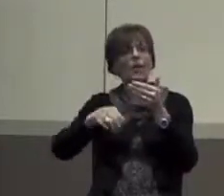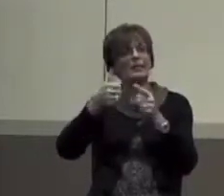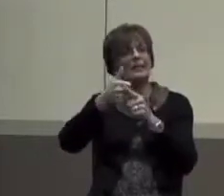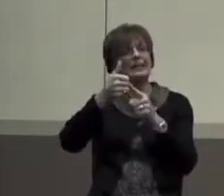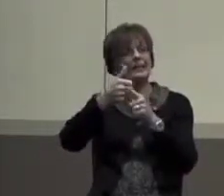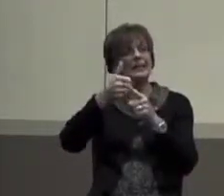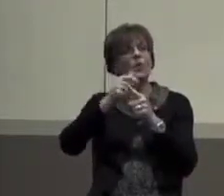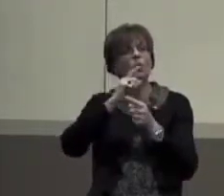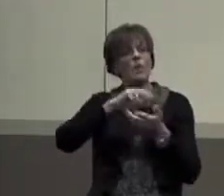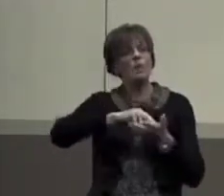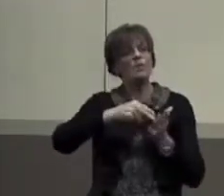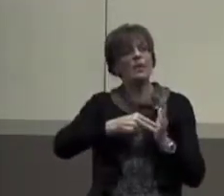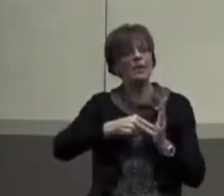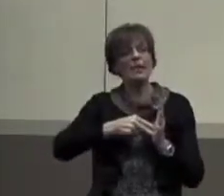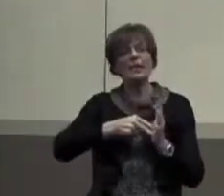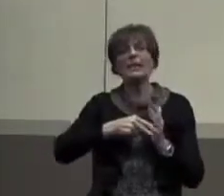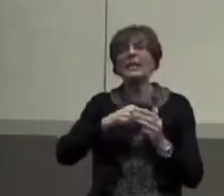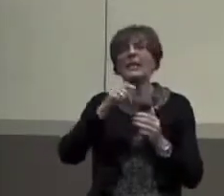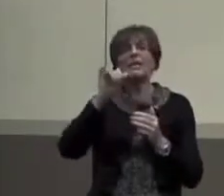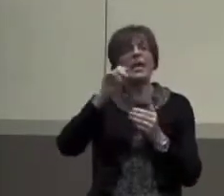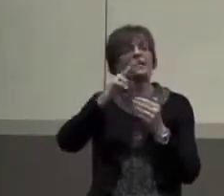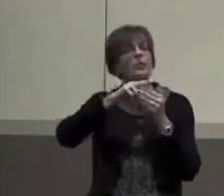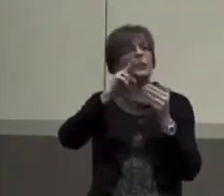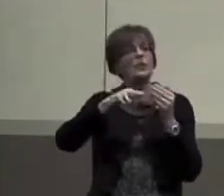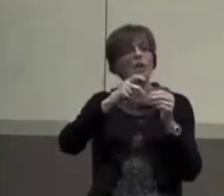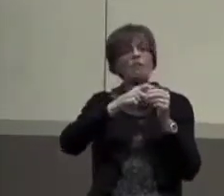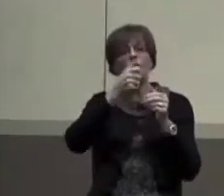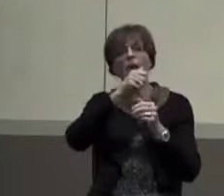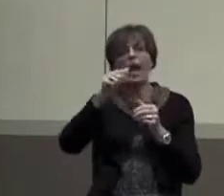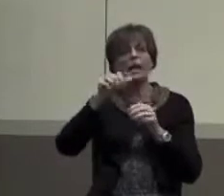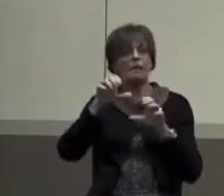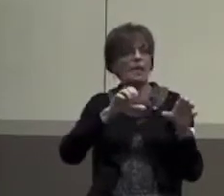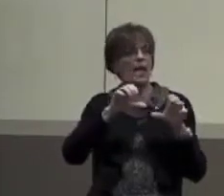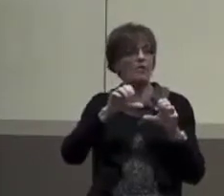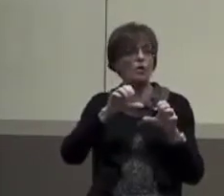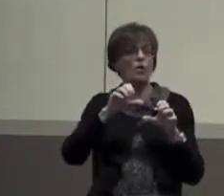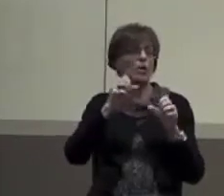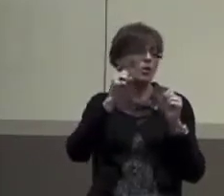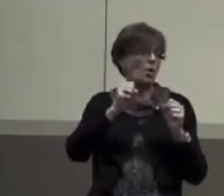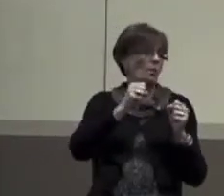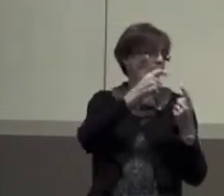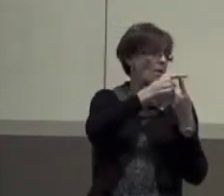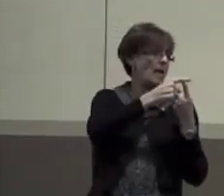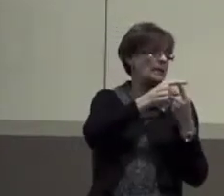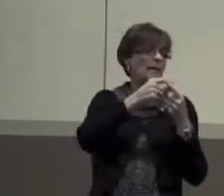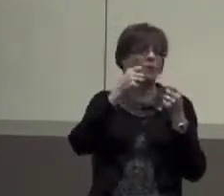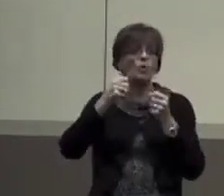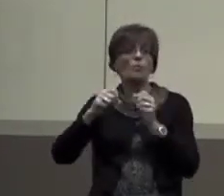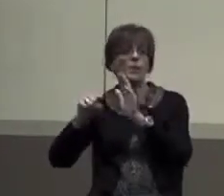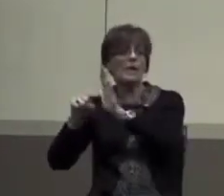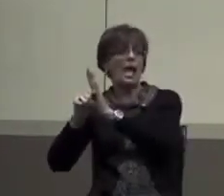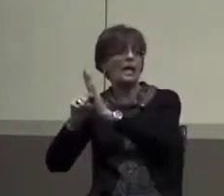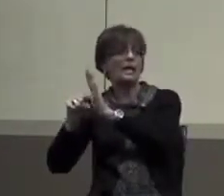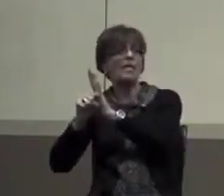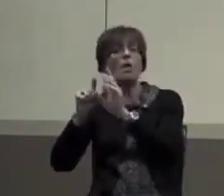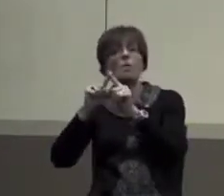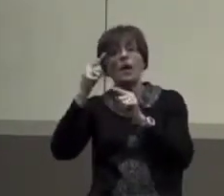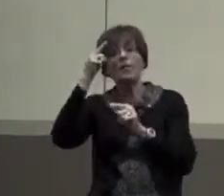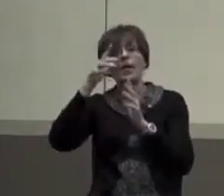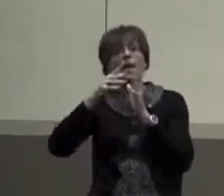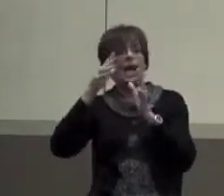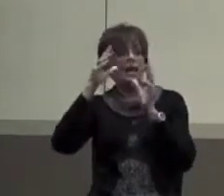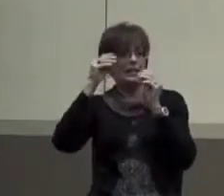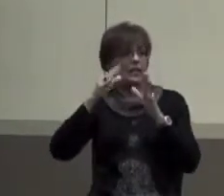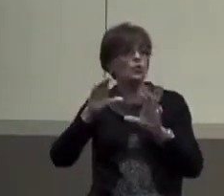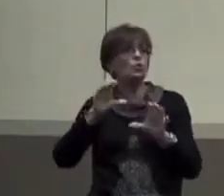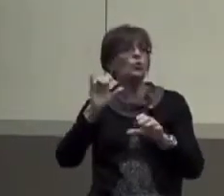the result of any behavior and whether it could be positive or negative. But I mean, I think a lot of teachers do that too, because